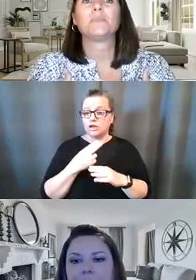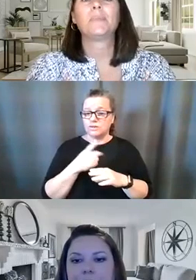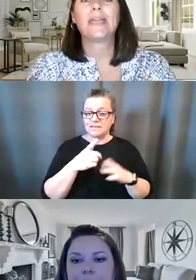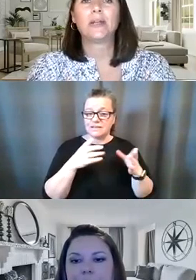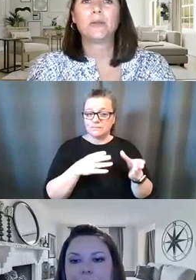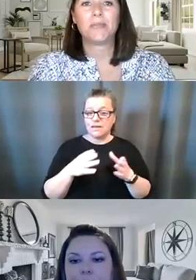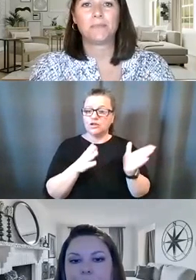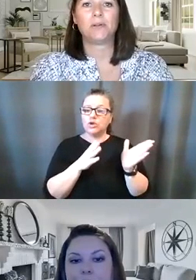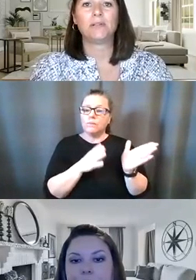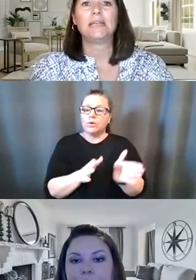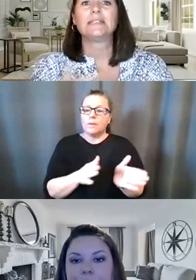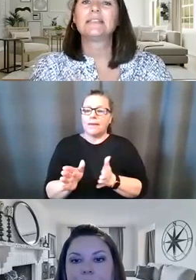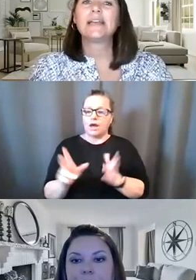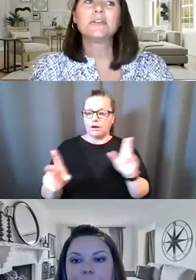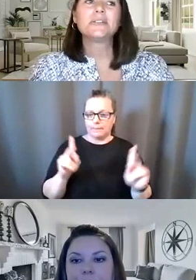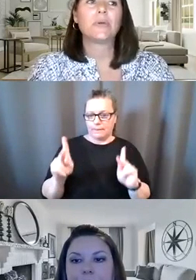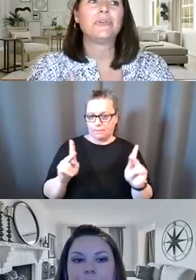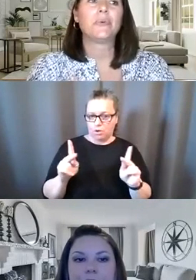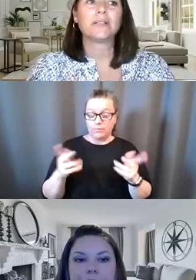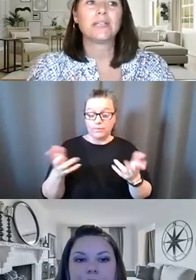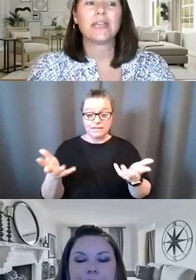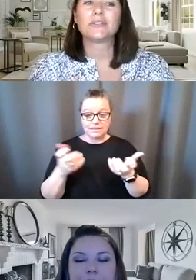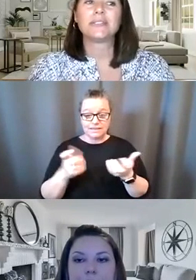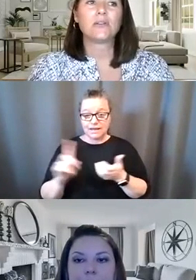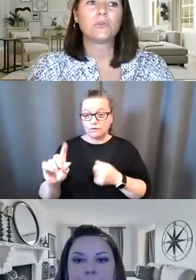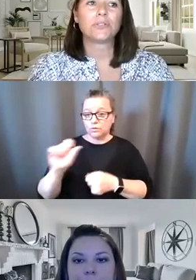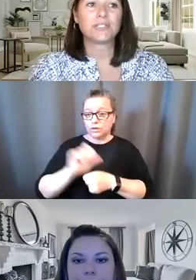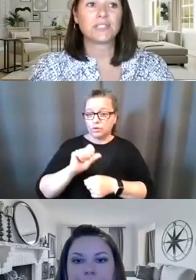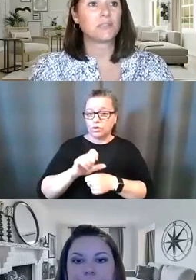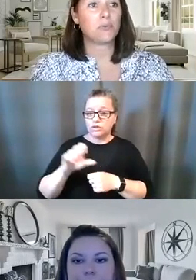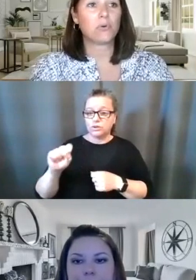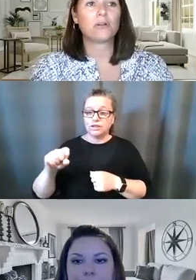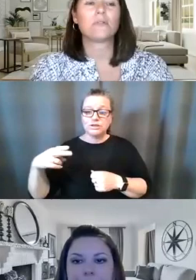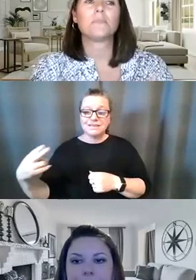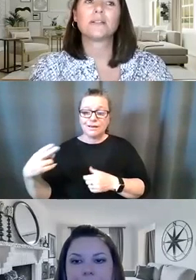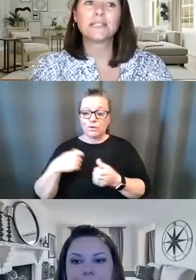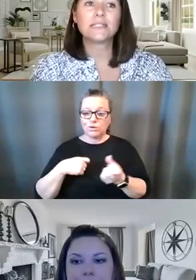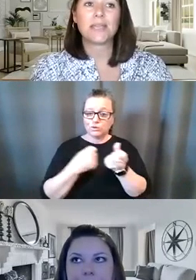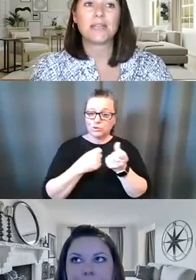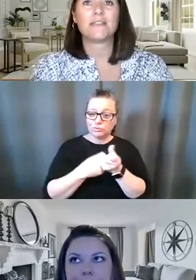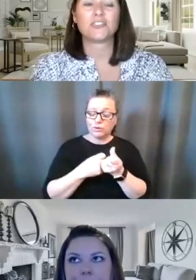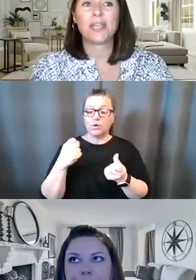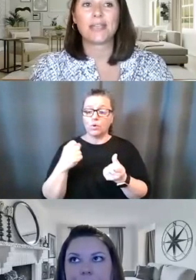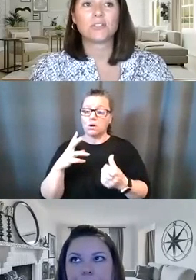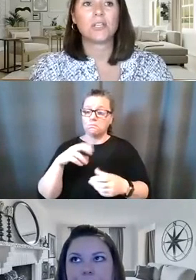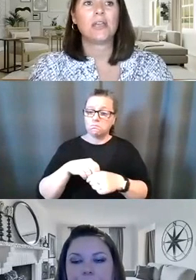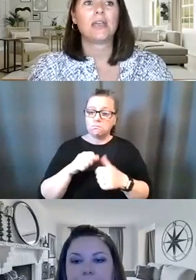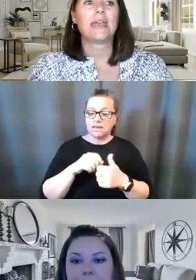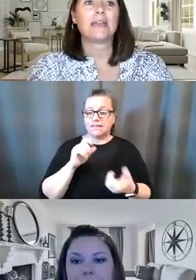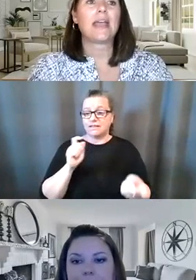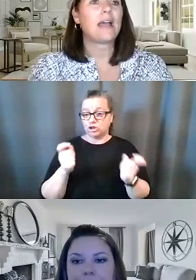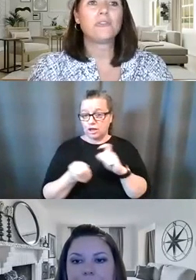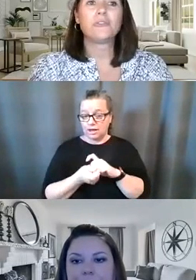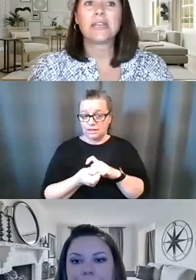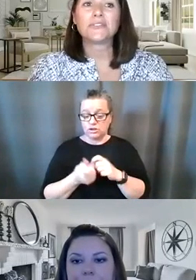to prepare people. Desire is where you work to get your stakeholders to support or participate in the change,